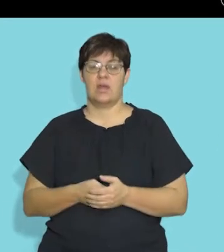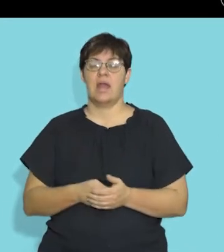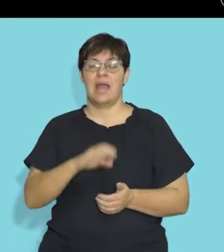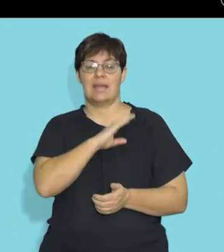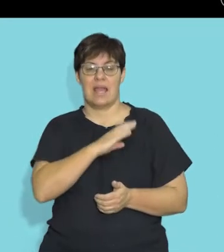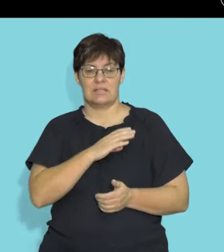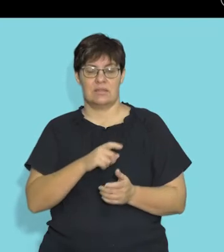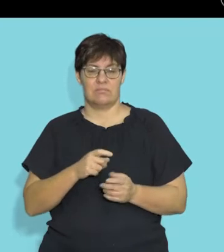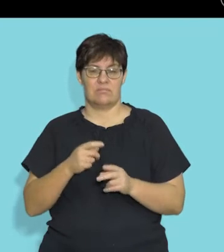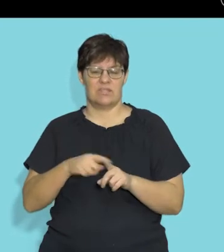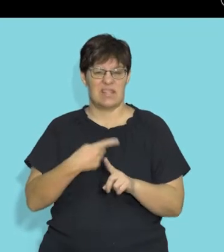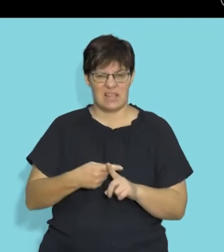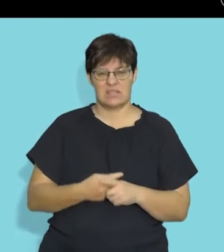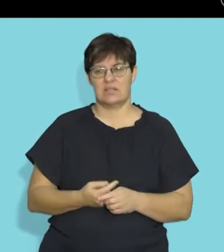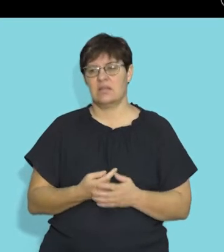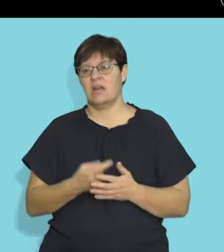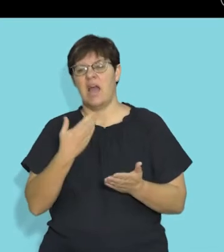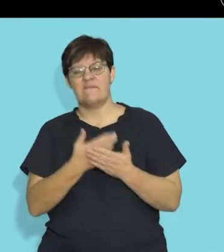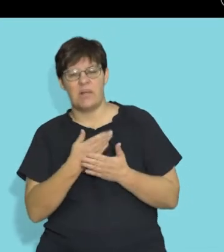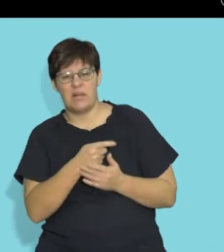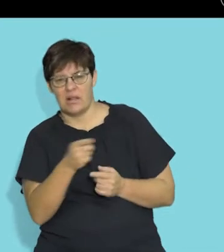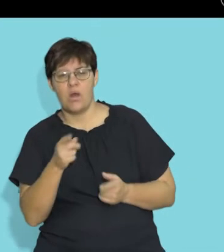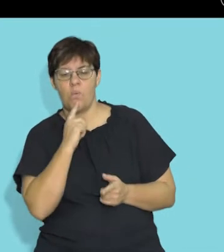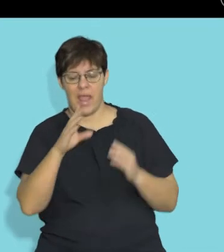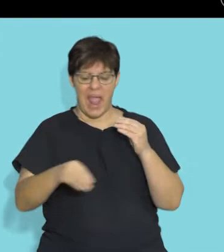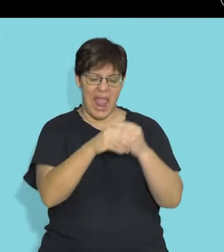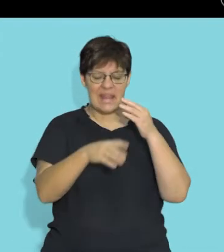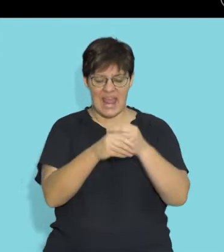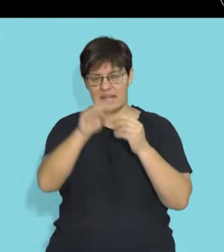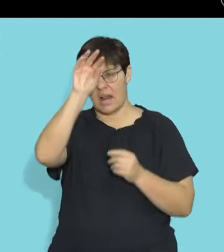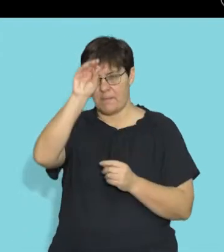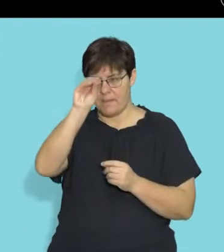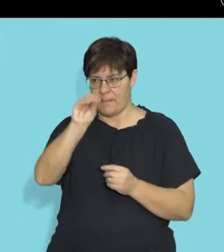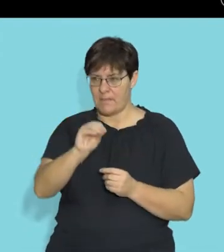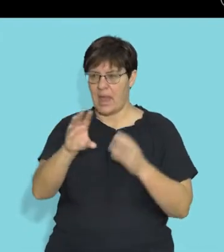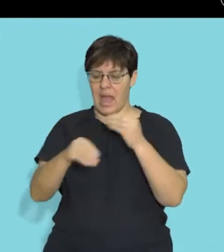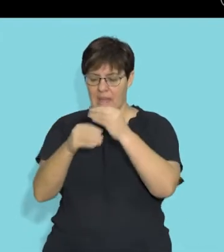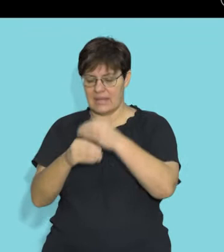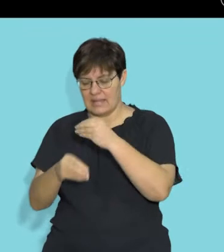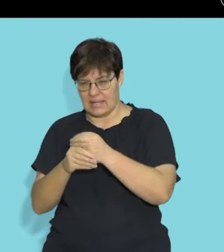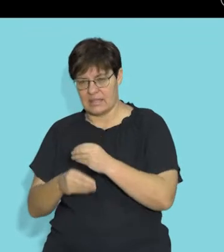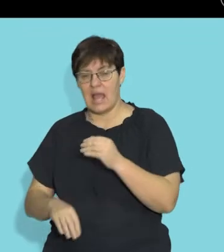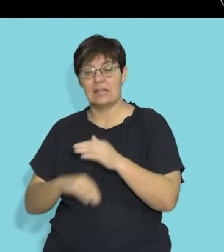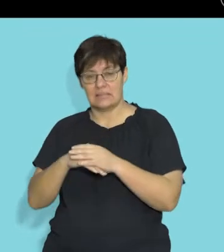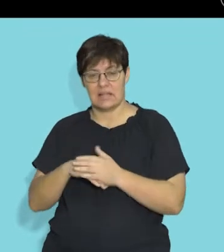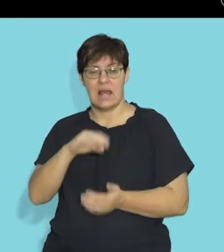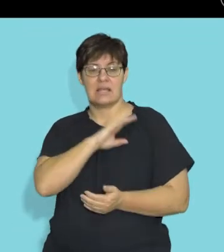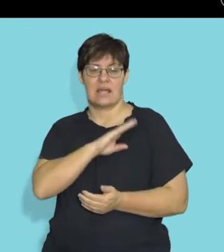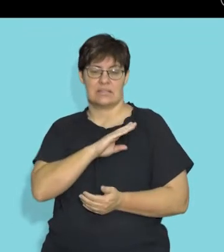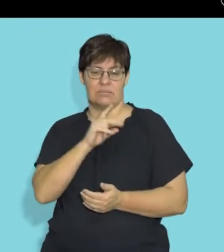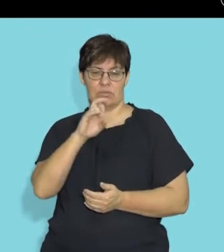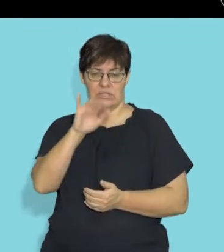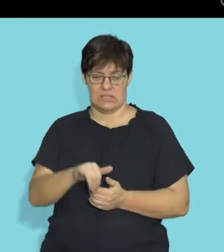duty, the merchandise available for resale. Remember, we're adding all the way down, right up to the customs duties. That will give